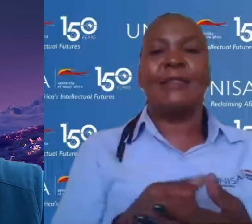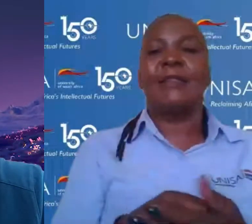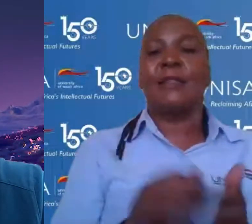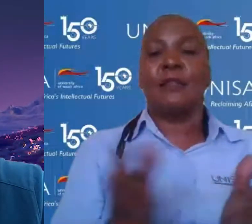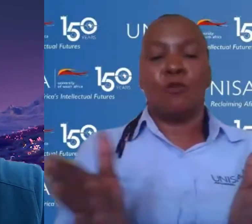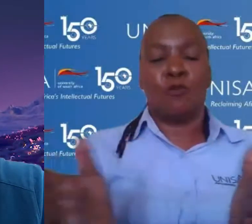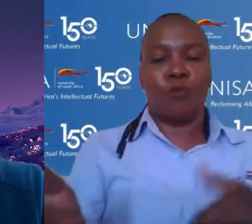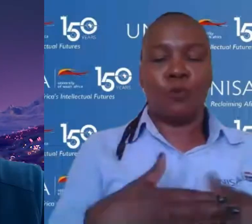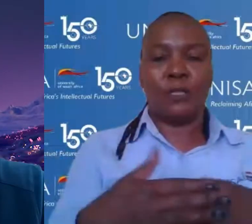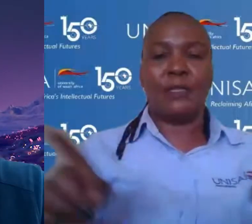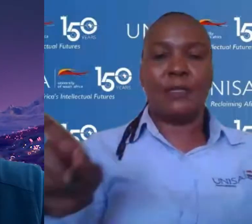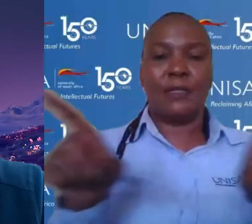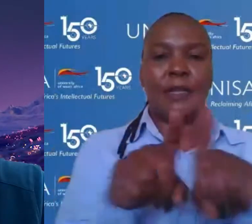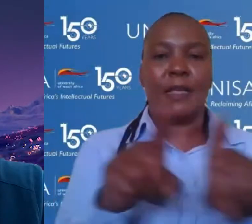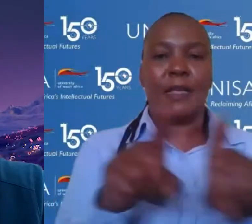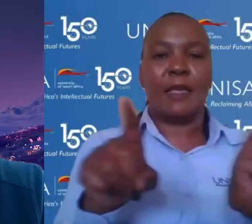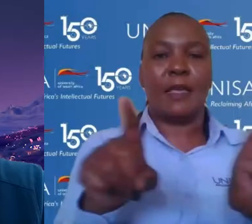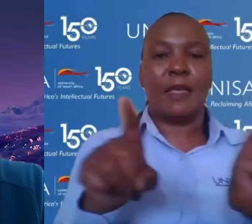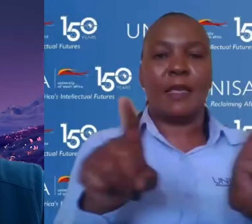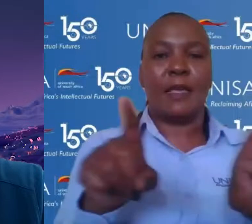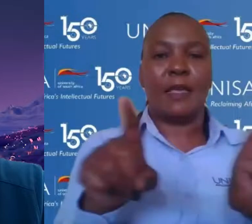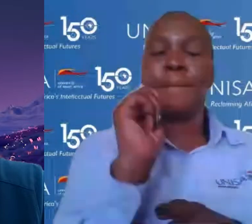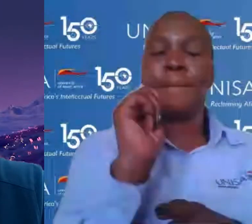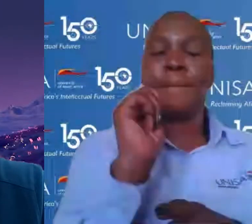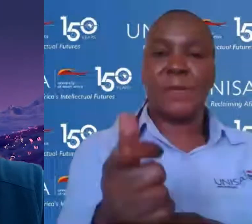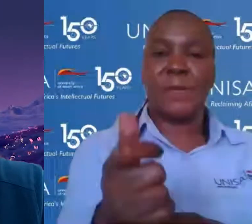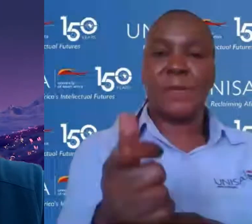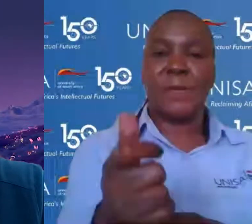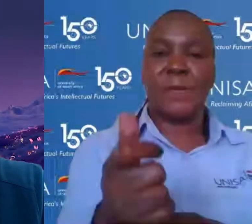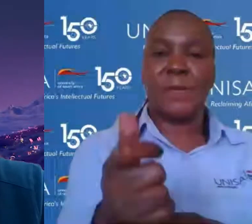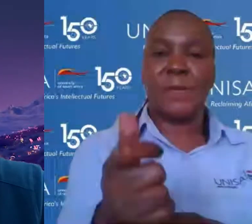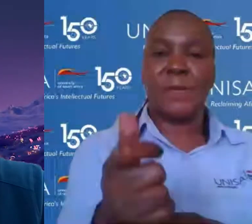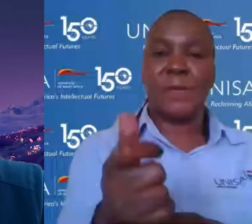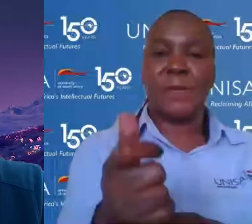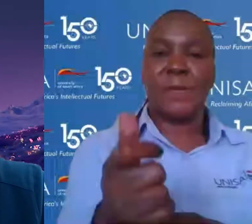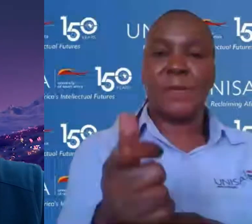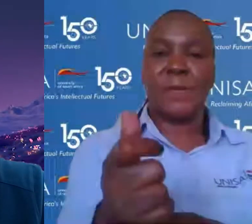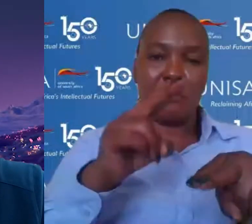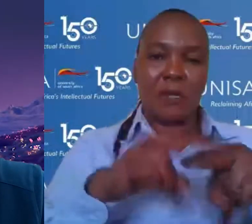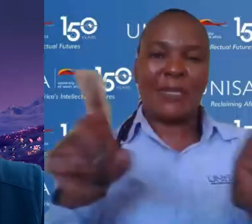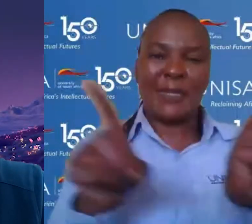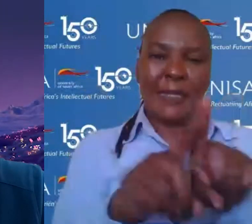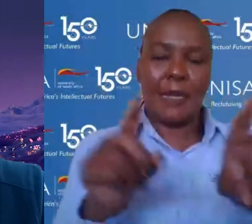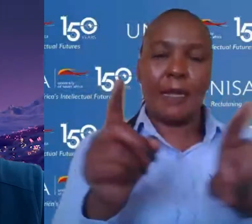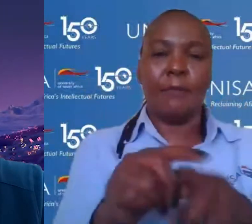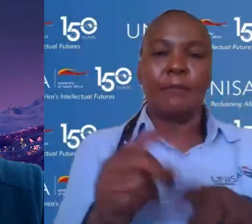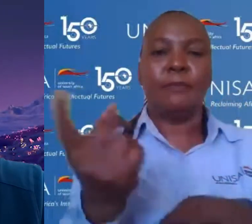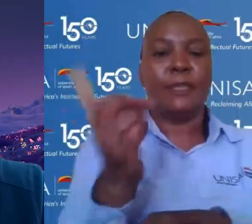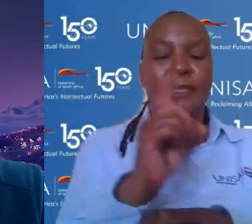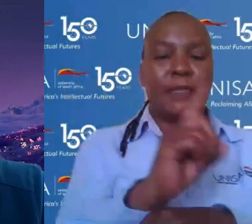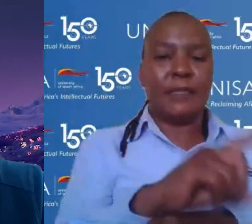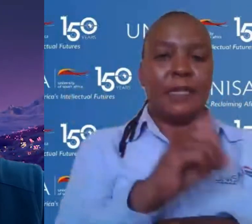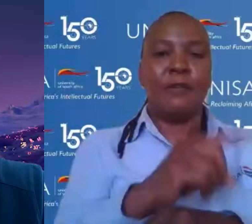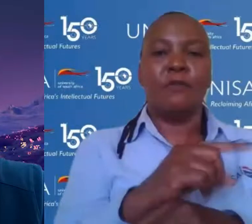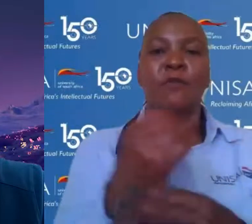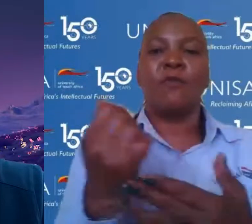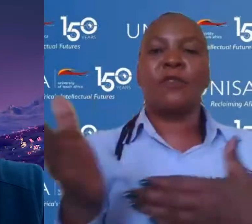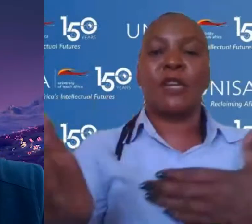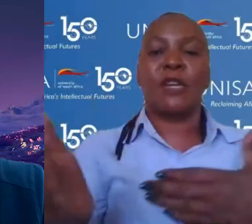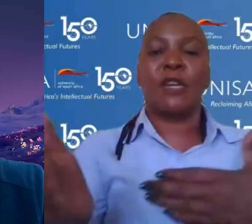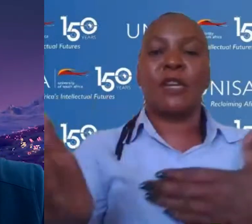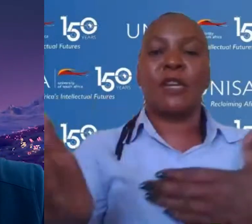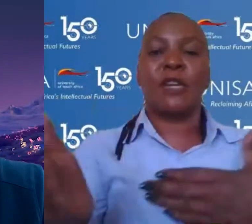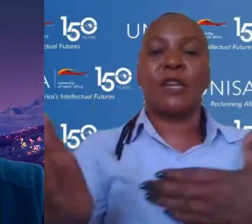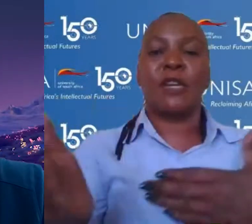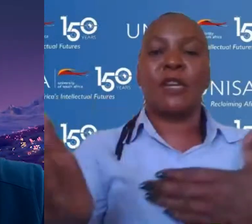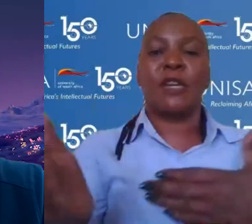pay your fees. I got that from Ms. Lizelle Stemmet in the previous session.